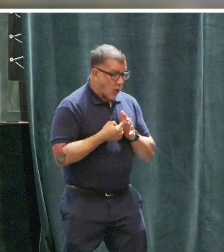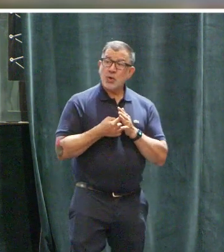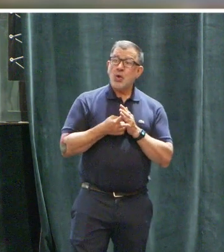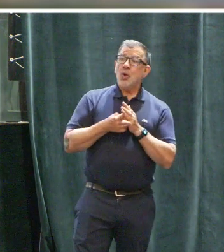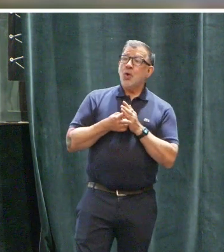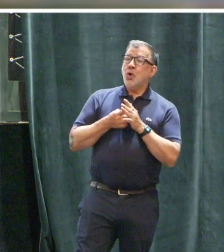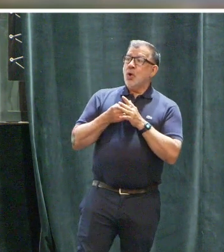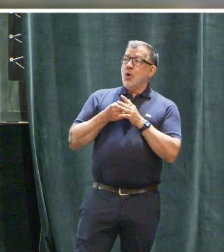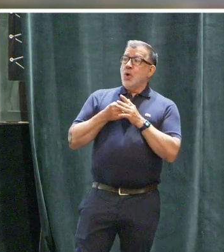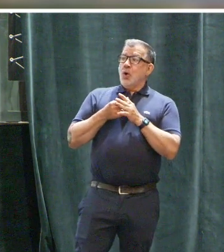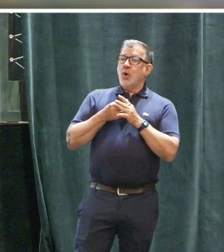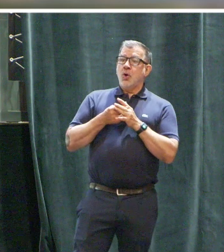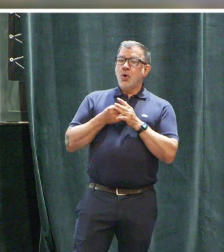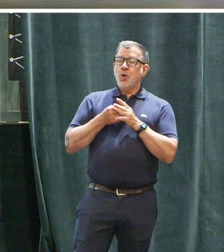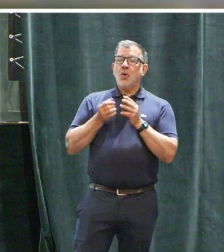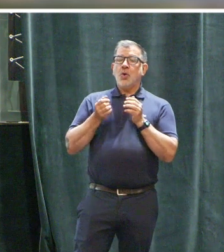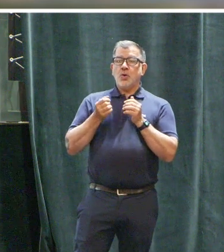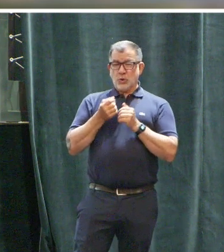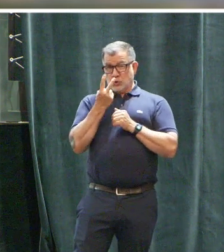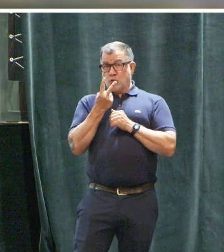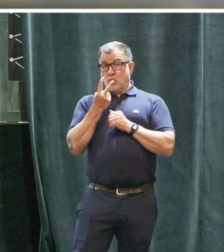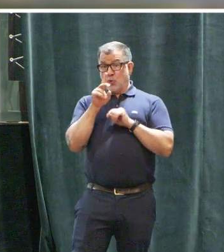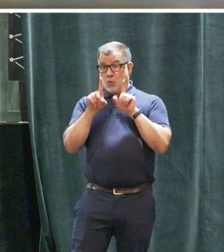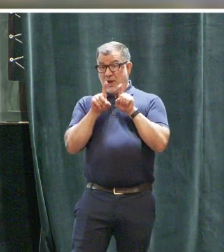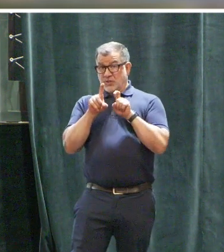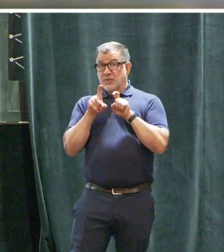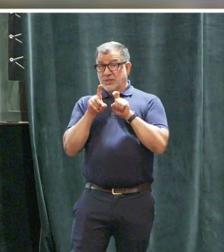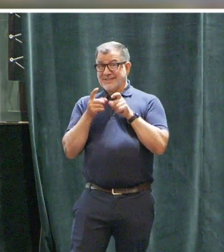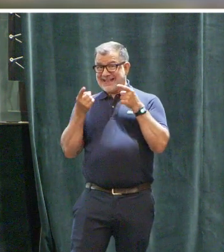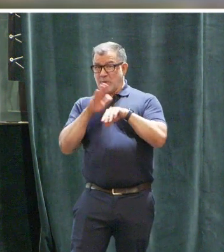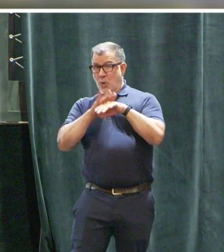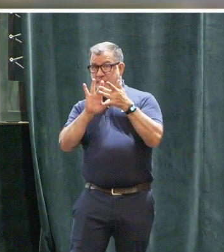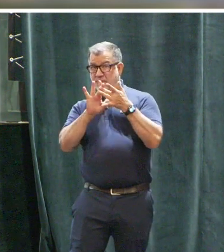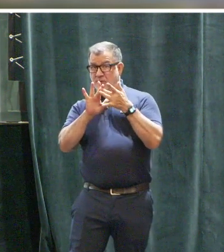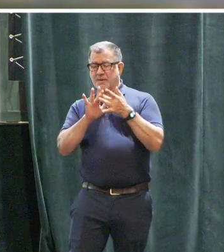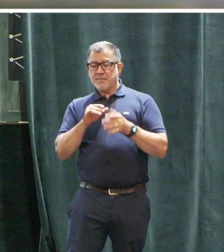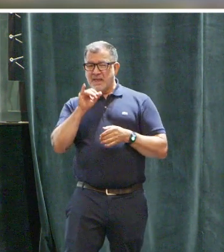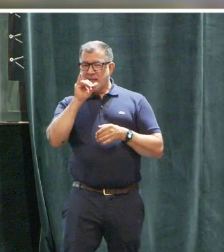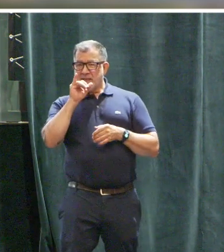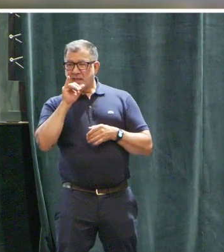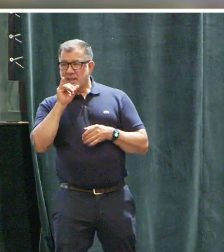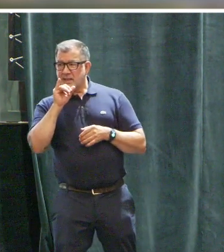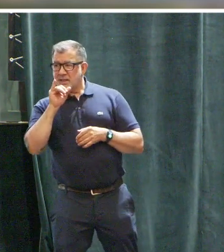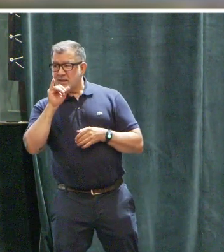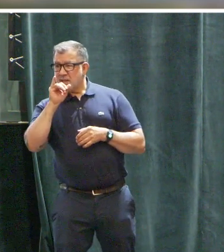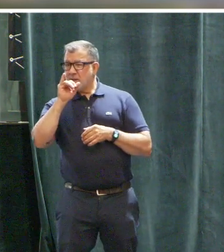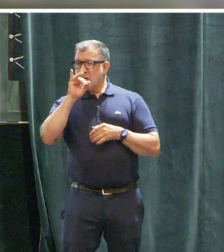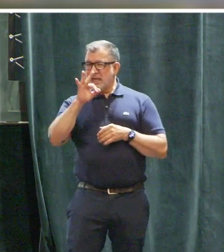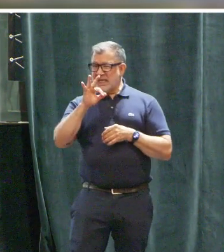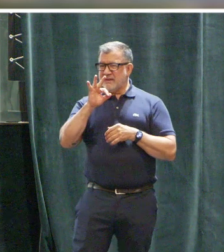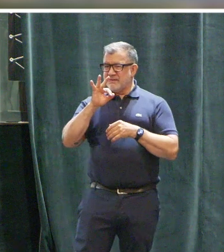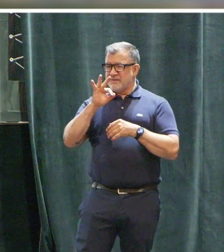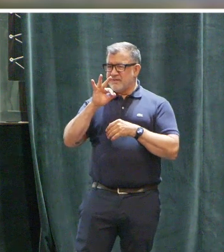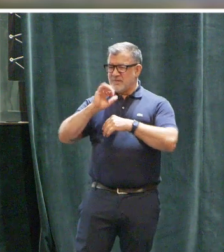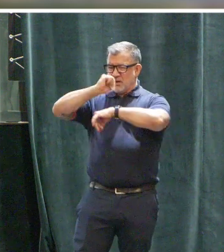of two questions that were asked online. One is, if deployables are placed in front of 80 North Moore,